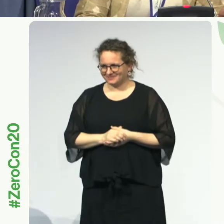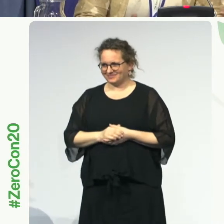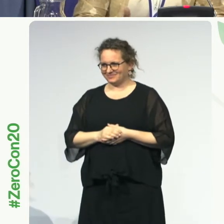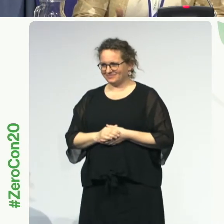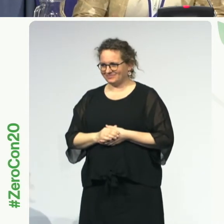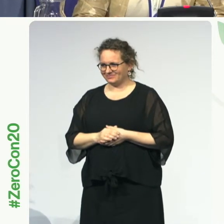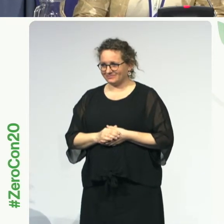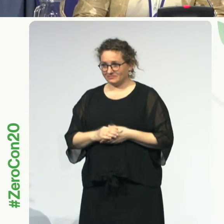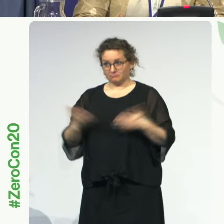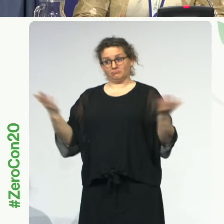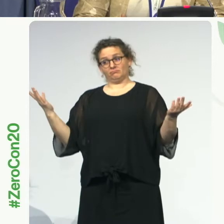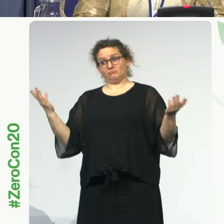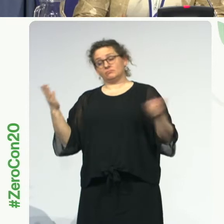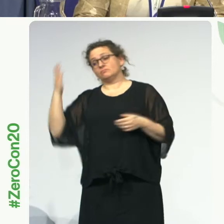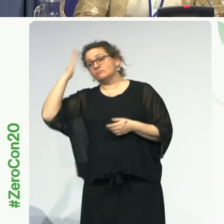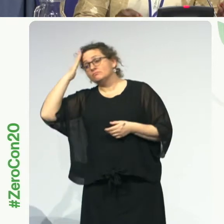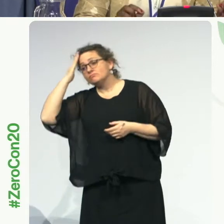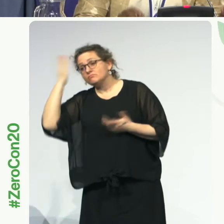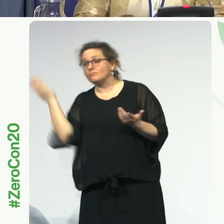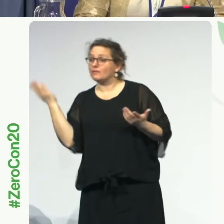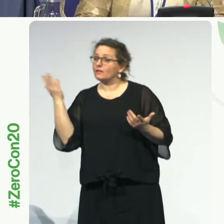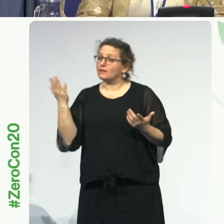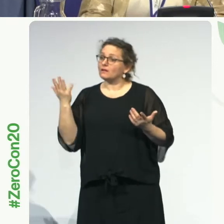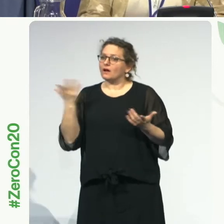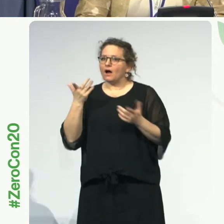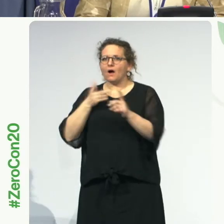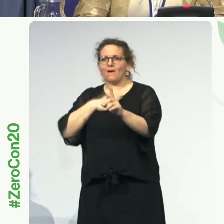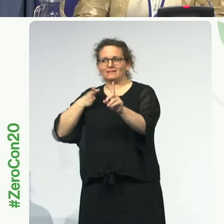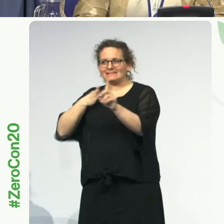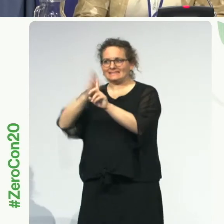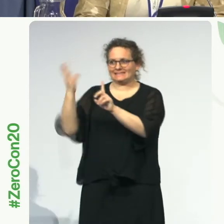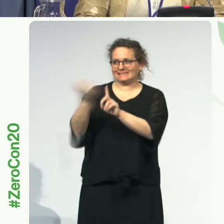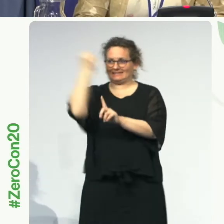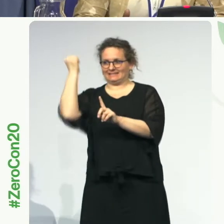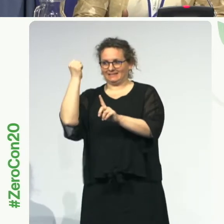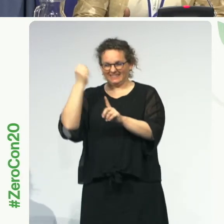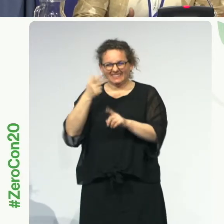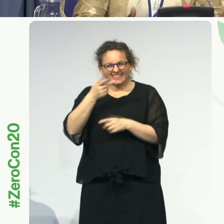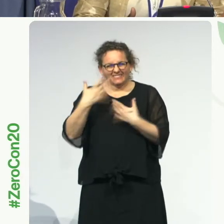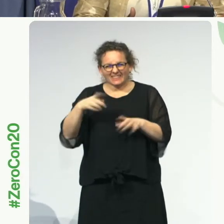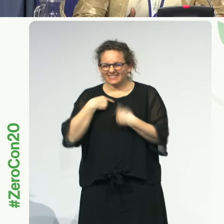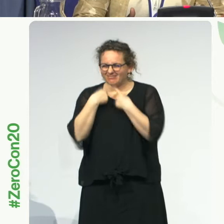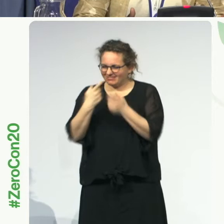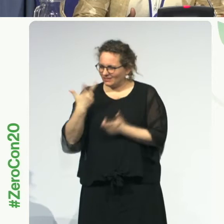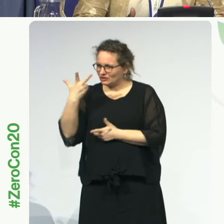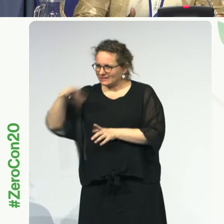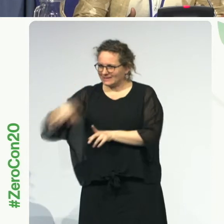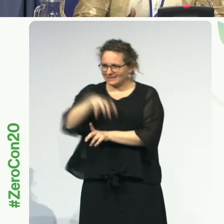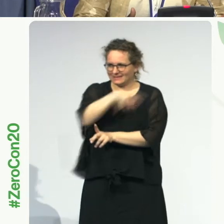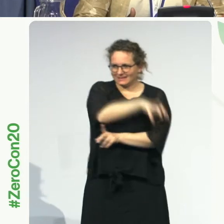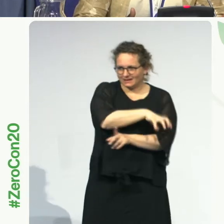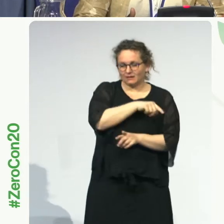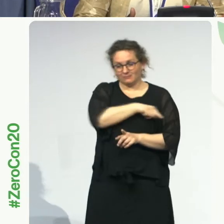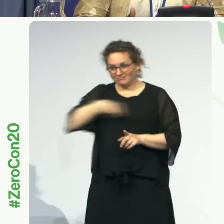And of course, talking about success, the 3 centers I'm talking about have been well positioned to leave no one